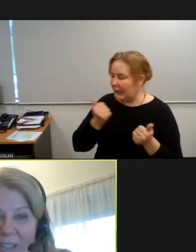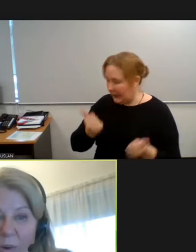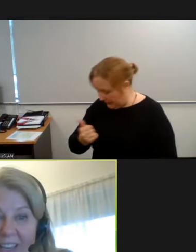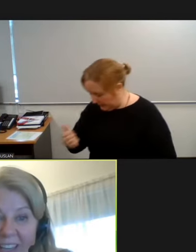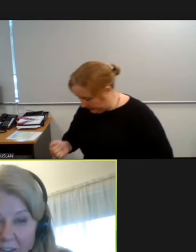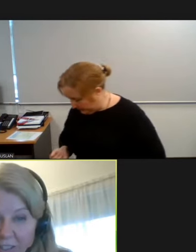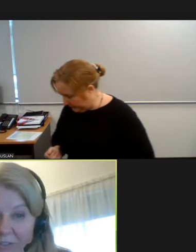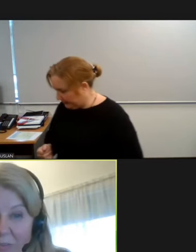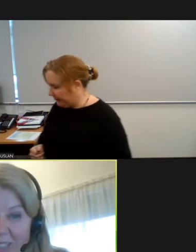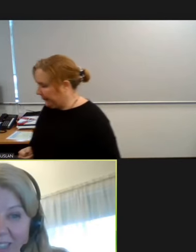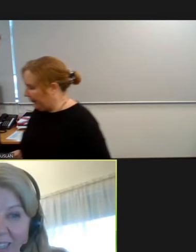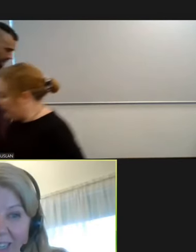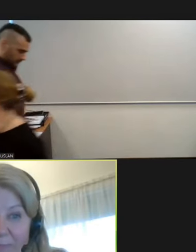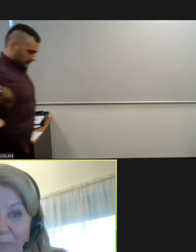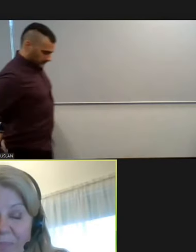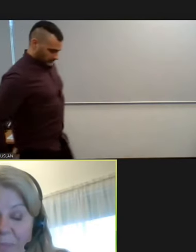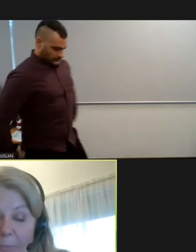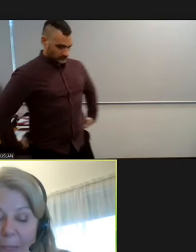of the things that we're hearing from